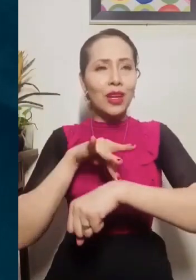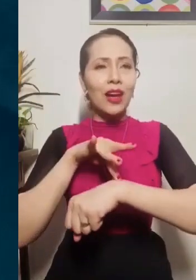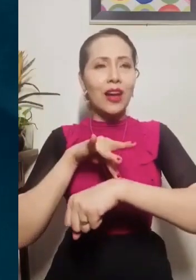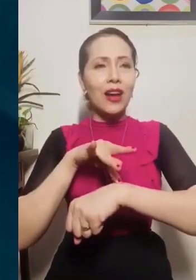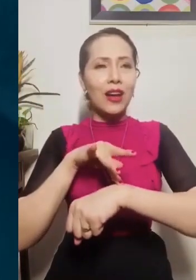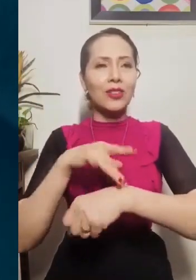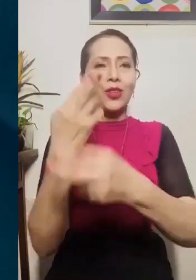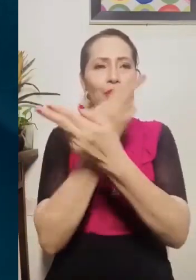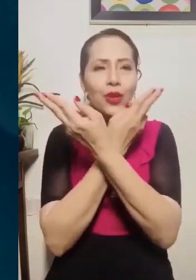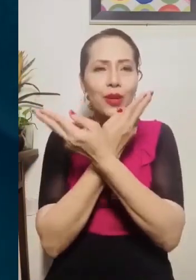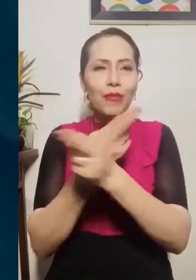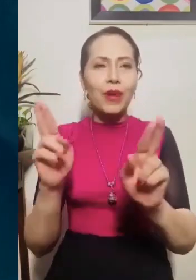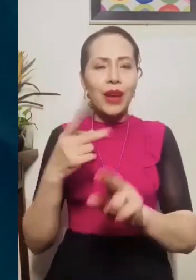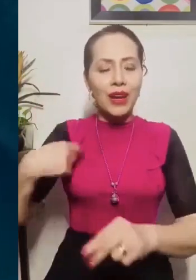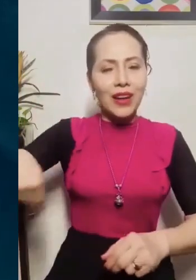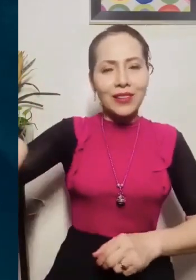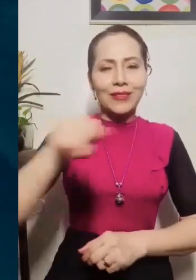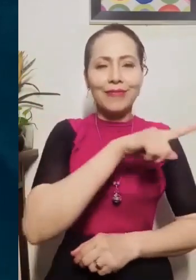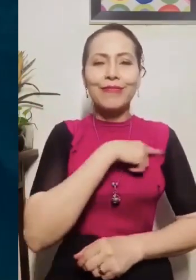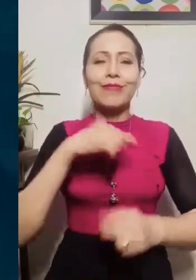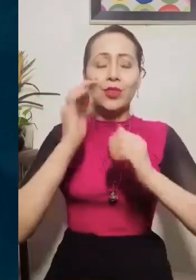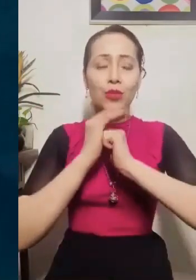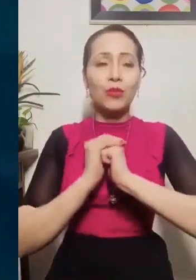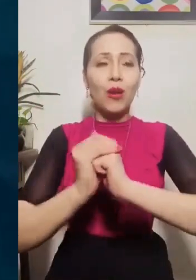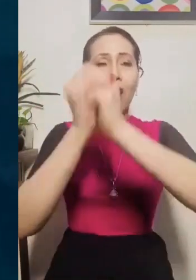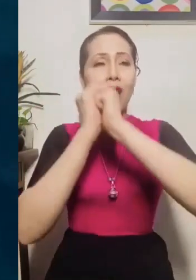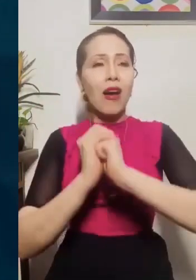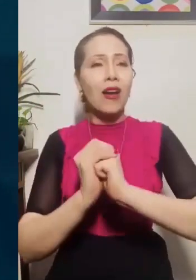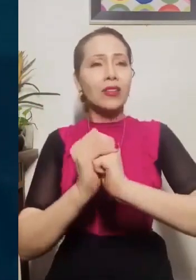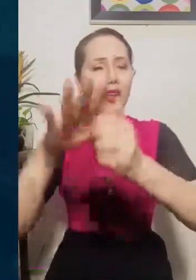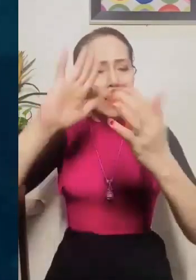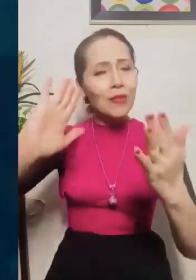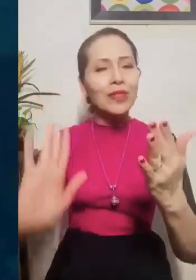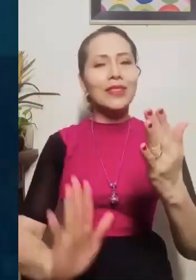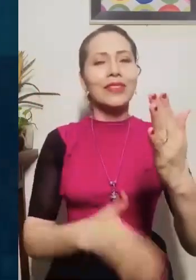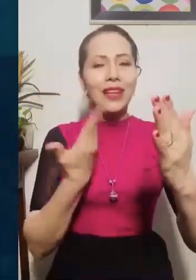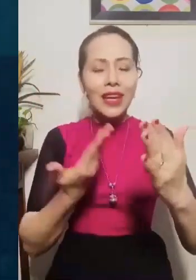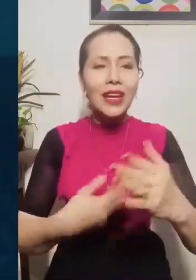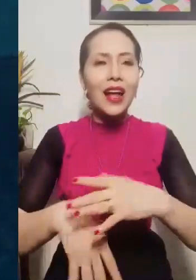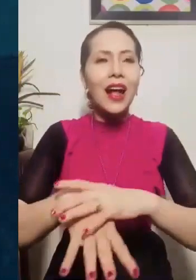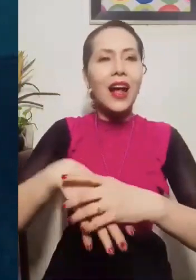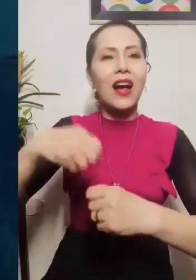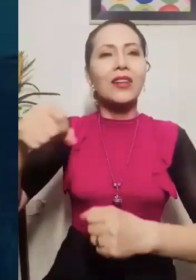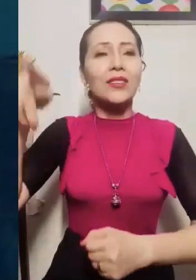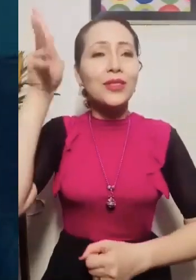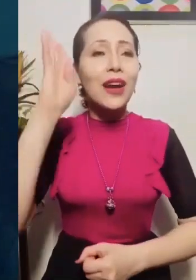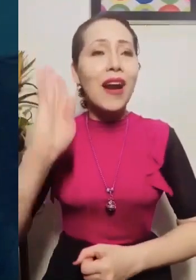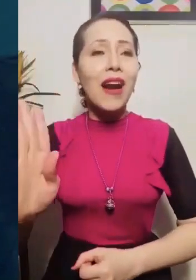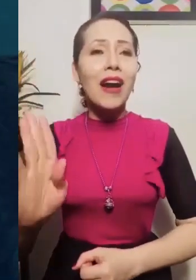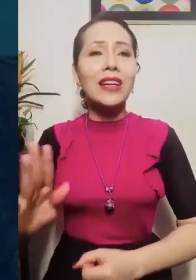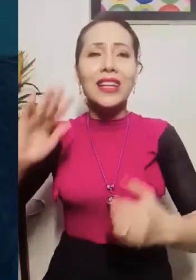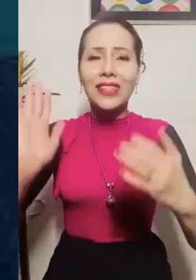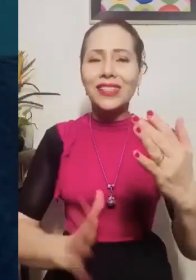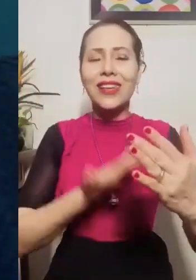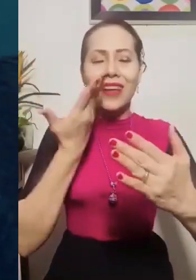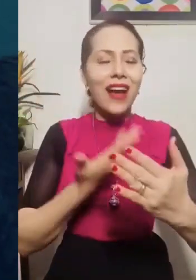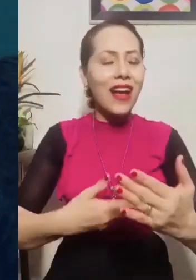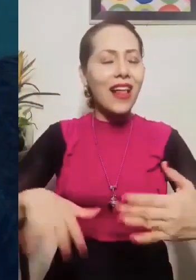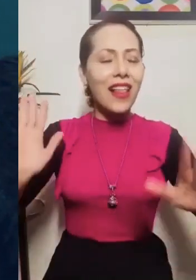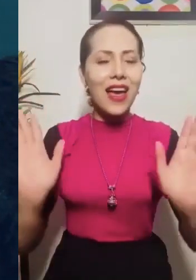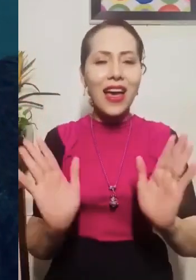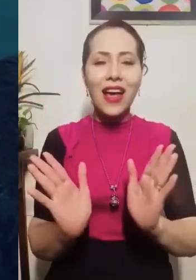your touch releases us as to worship. Sing out to God,